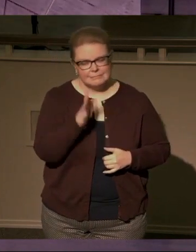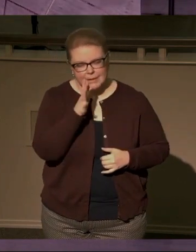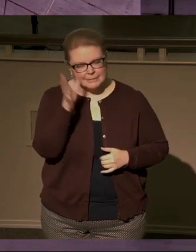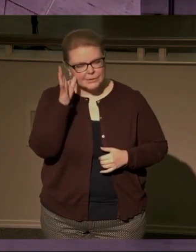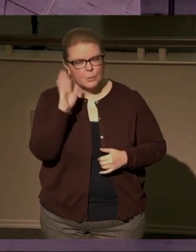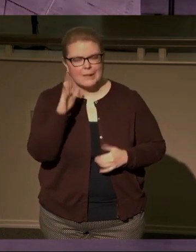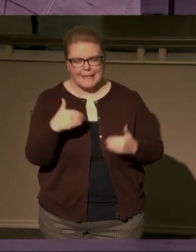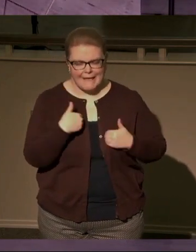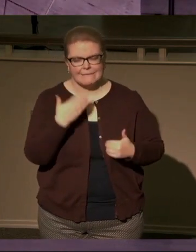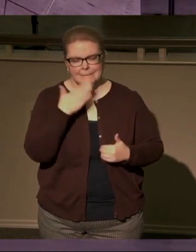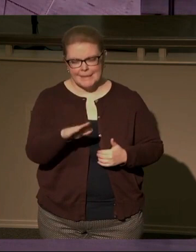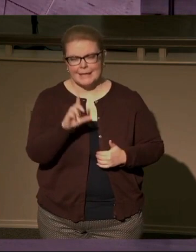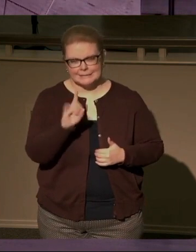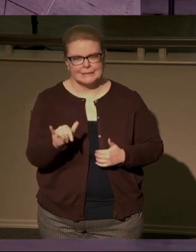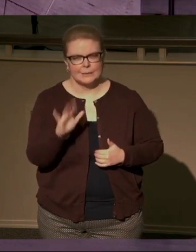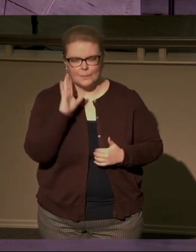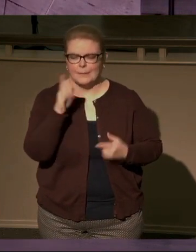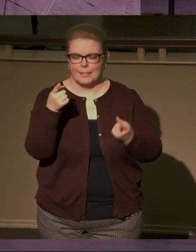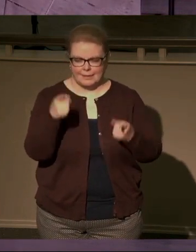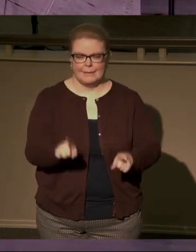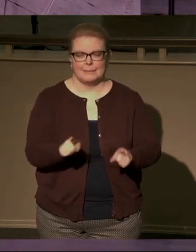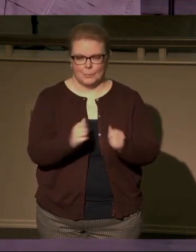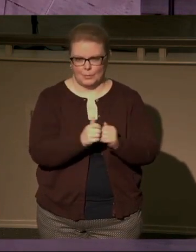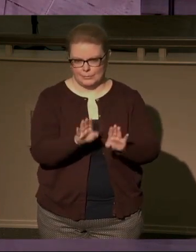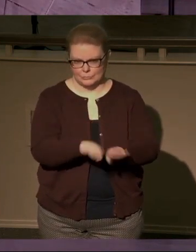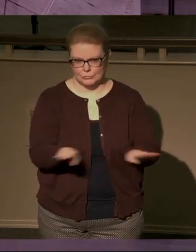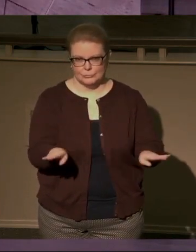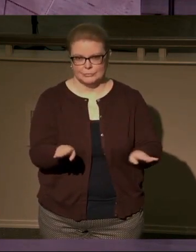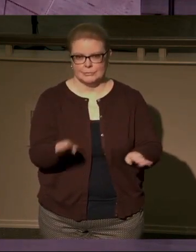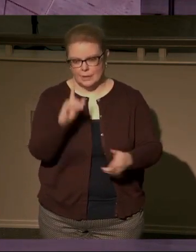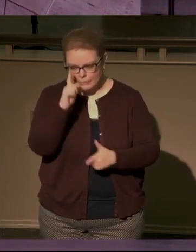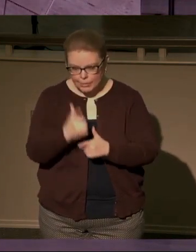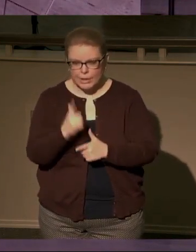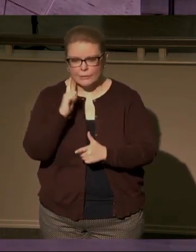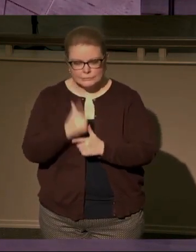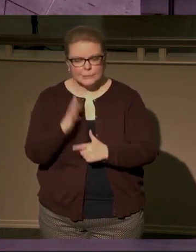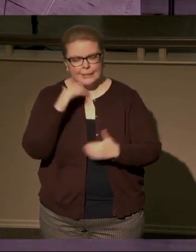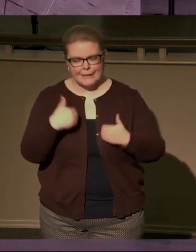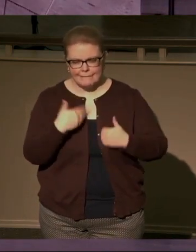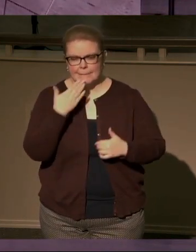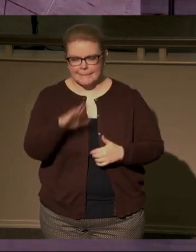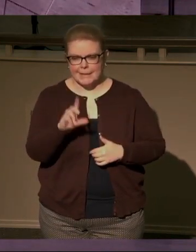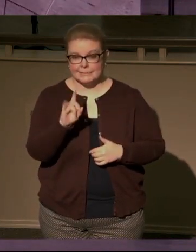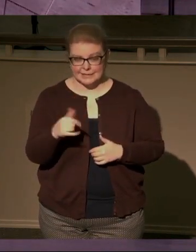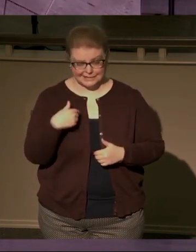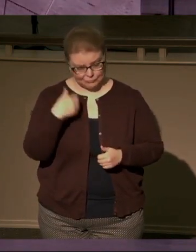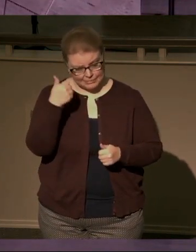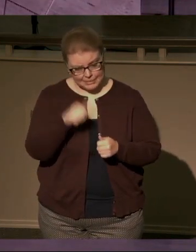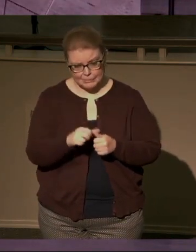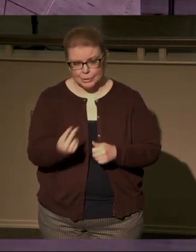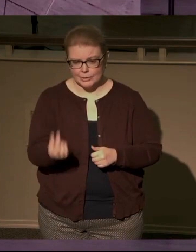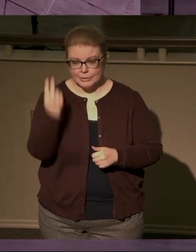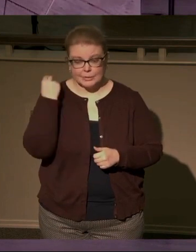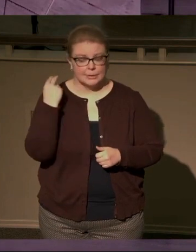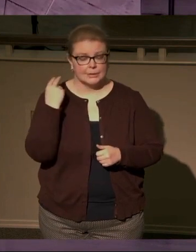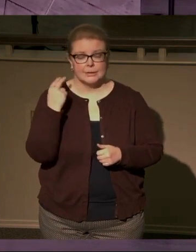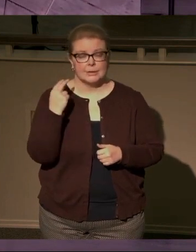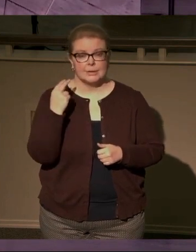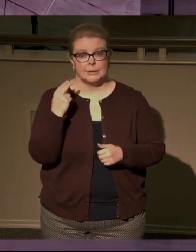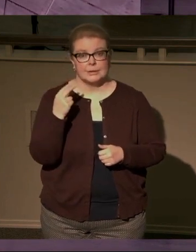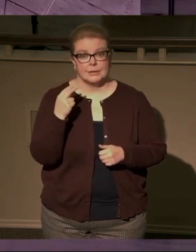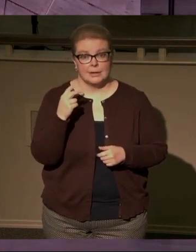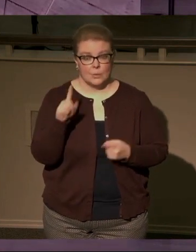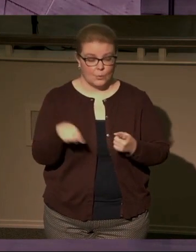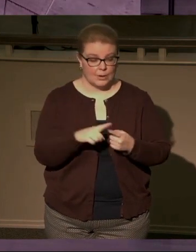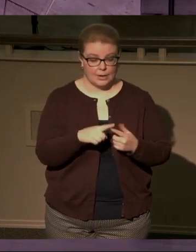days. Dads, you're going to have some bad days. Siblings, you're going to have some bad days. I remember those days when